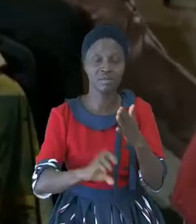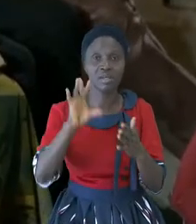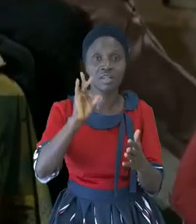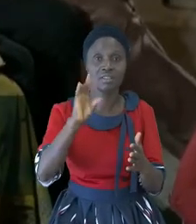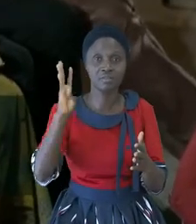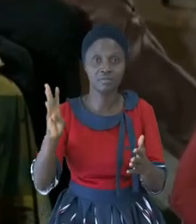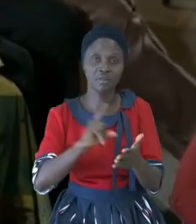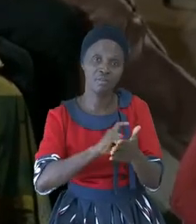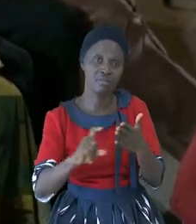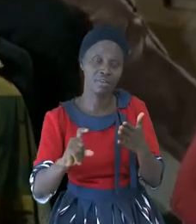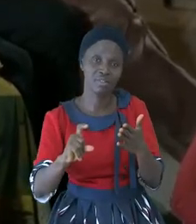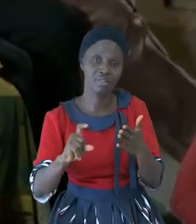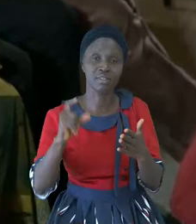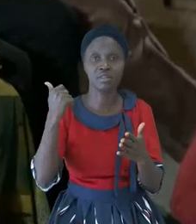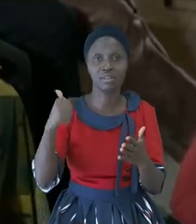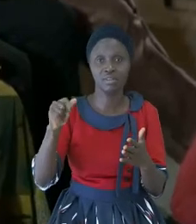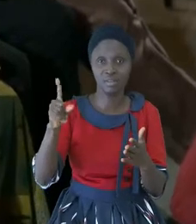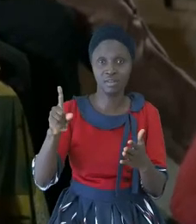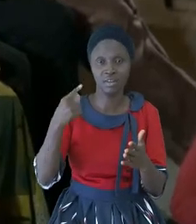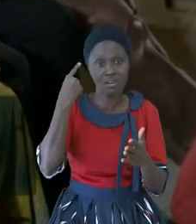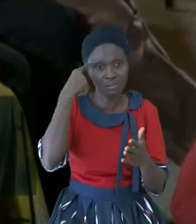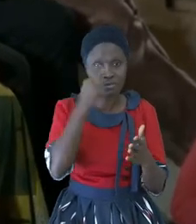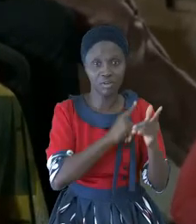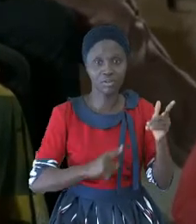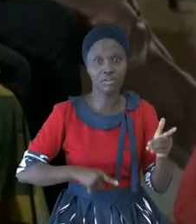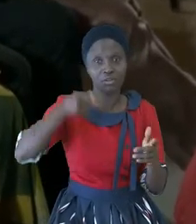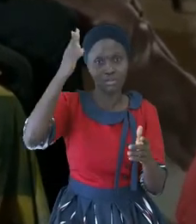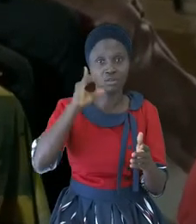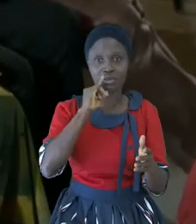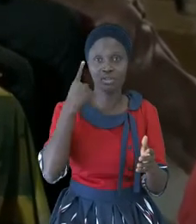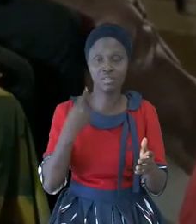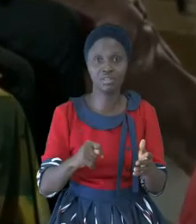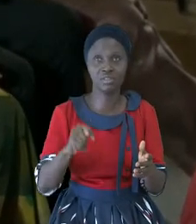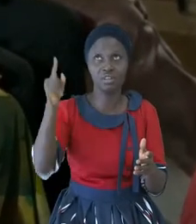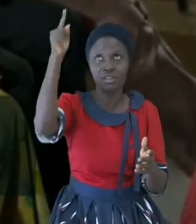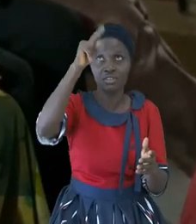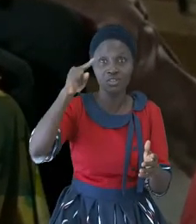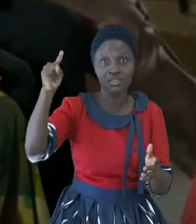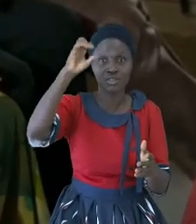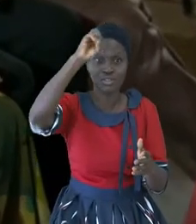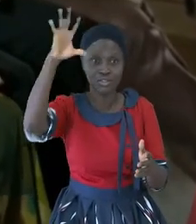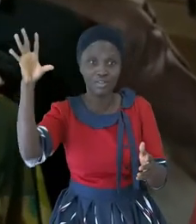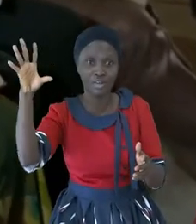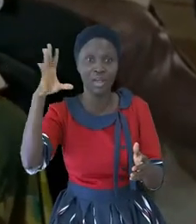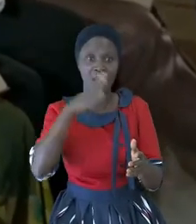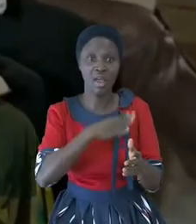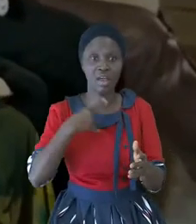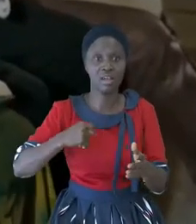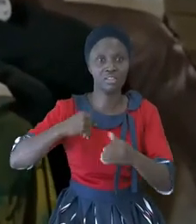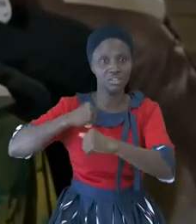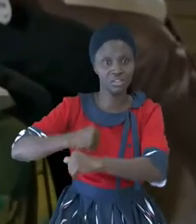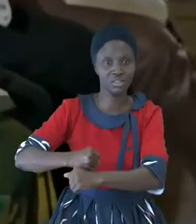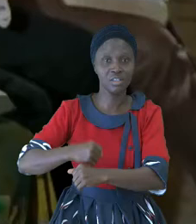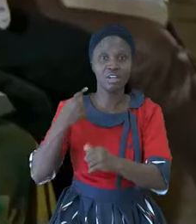the Lord God is a sun and a shield. The Lord will give grace